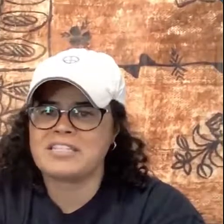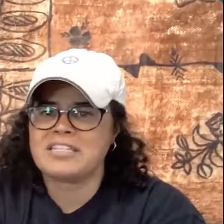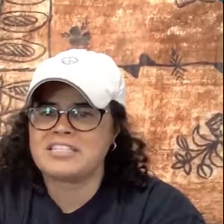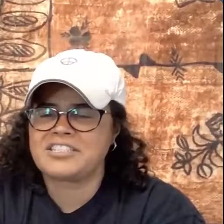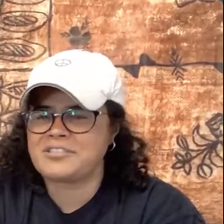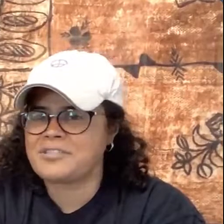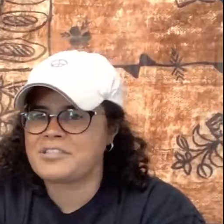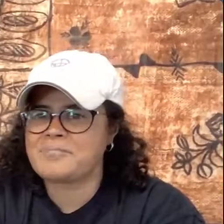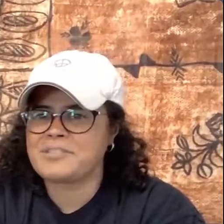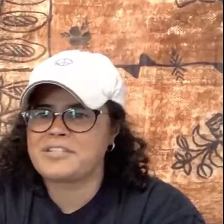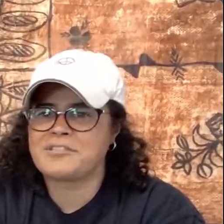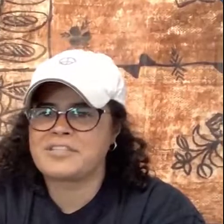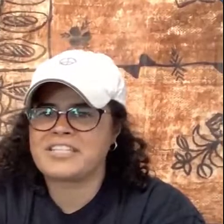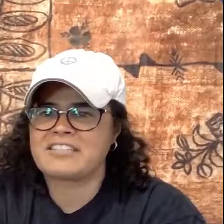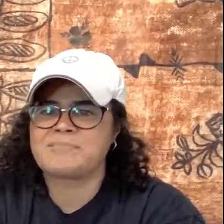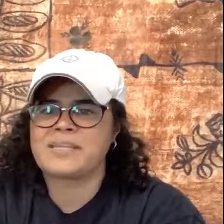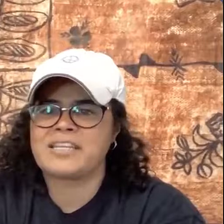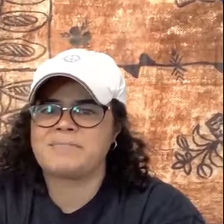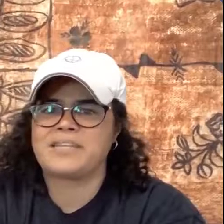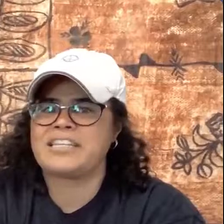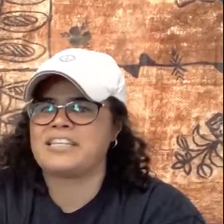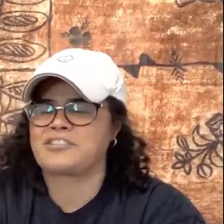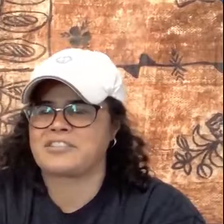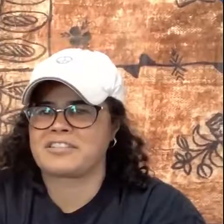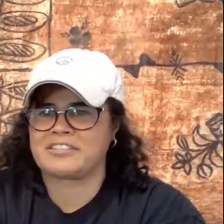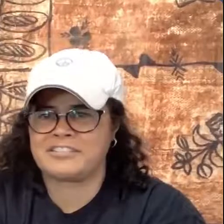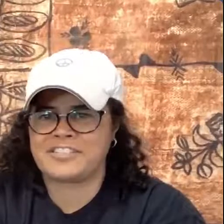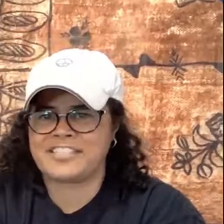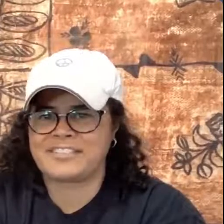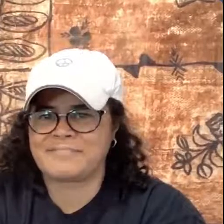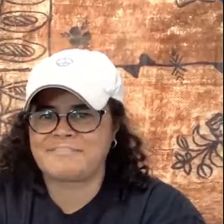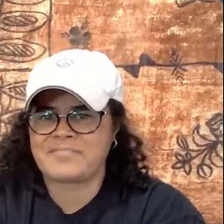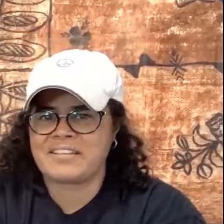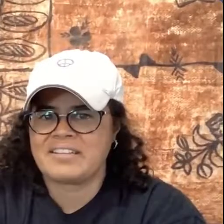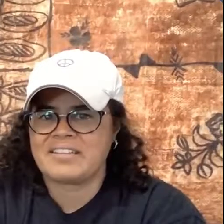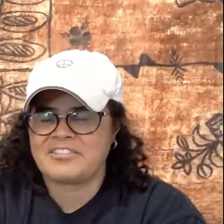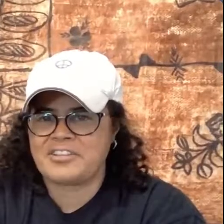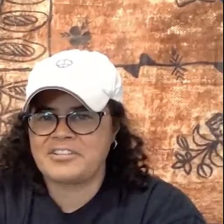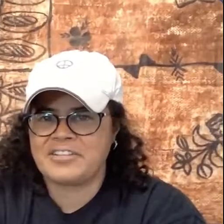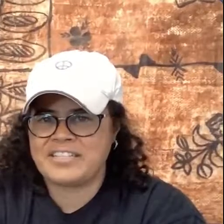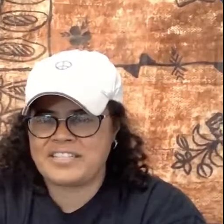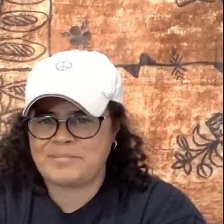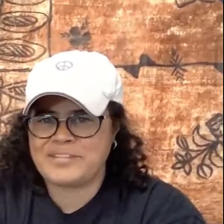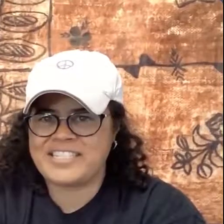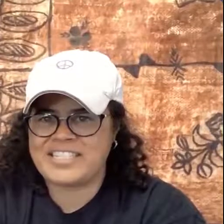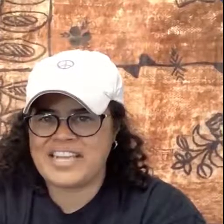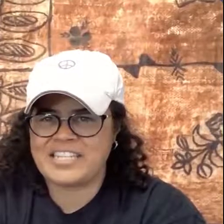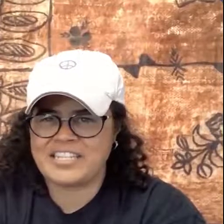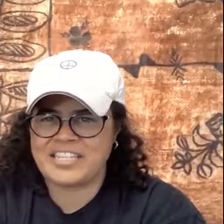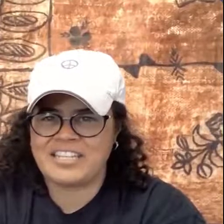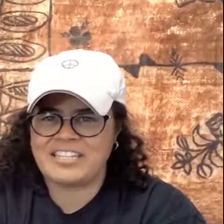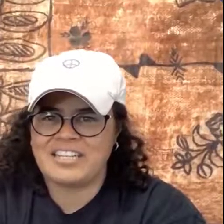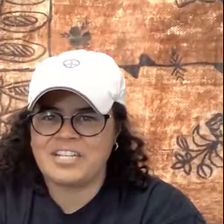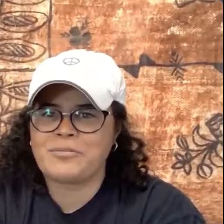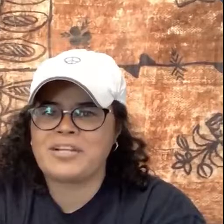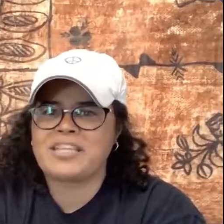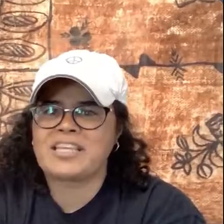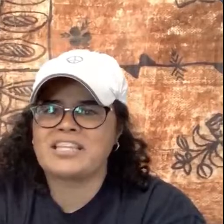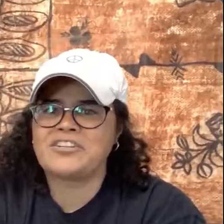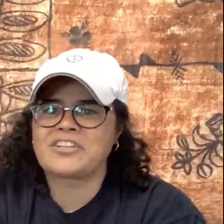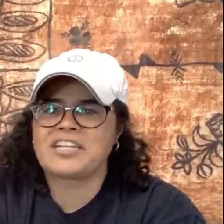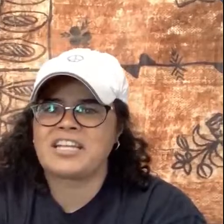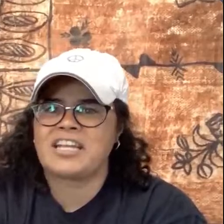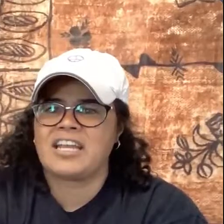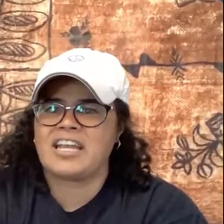Pueblos. She's also pursuing to be a pediatric nurse. So in this presentation, where